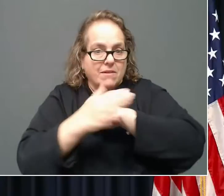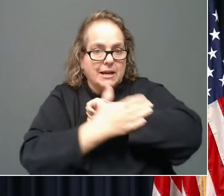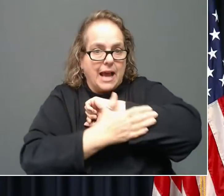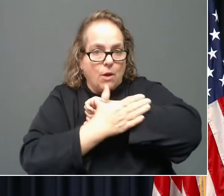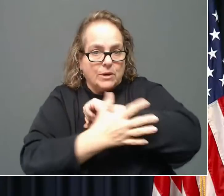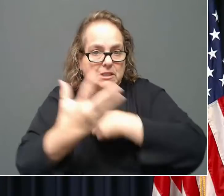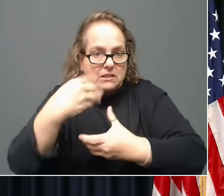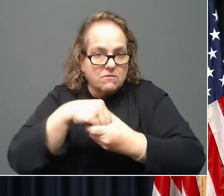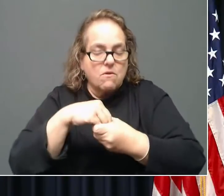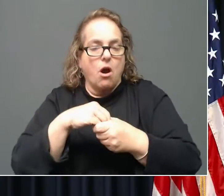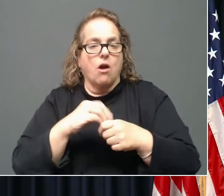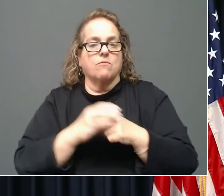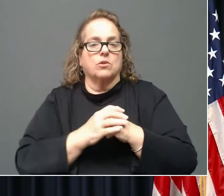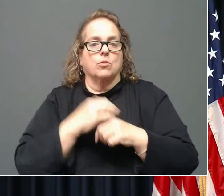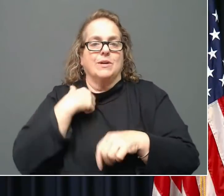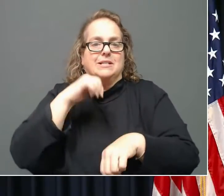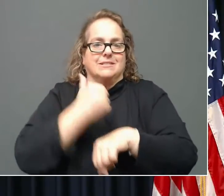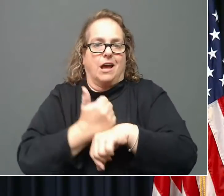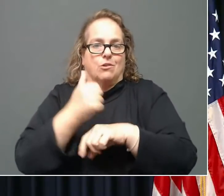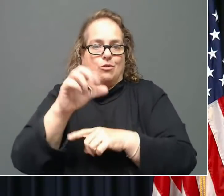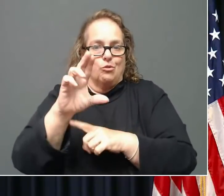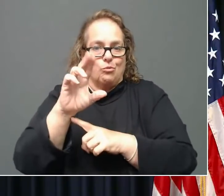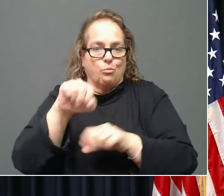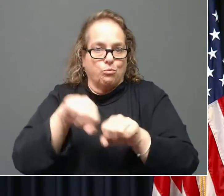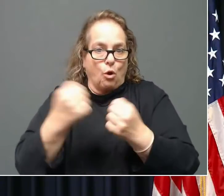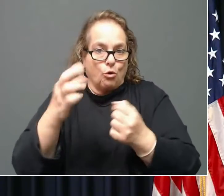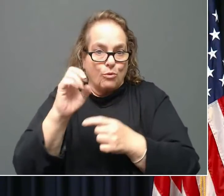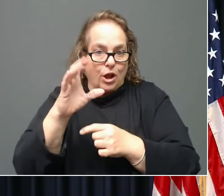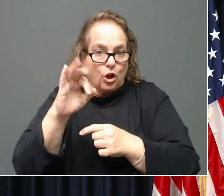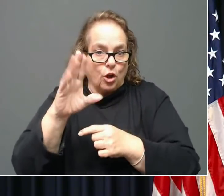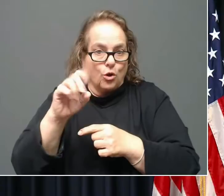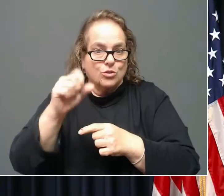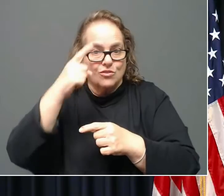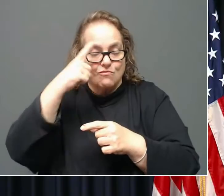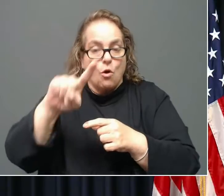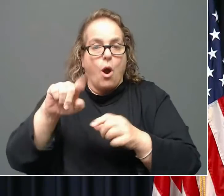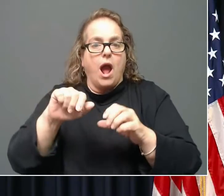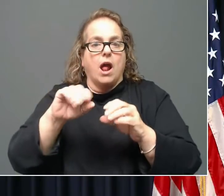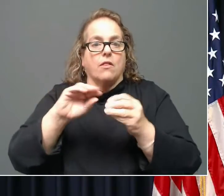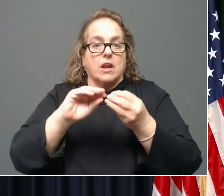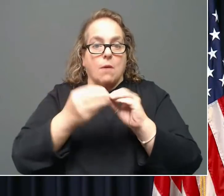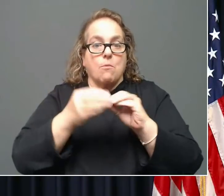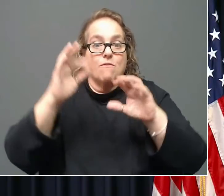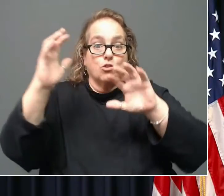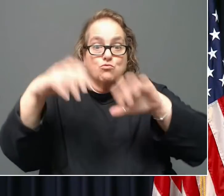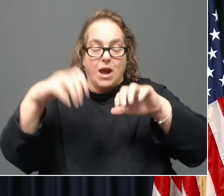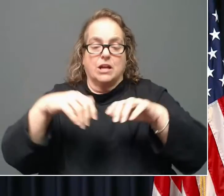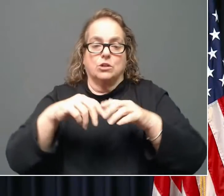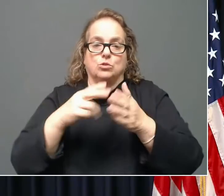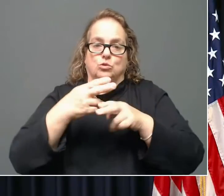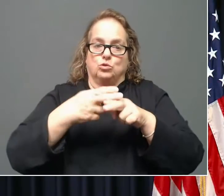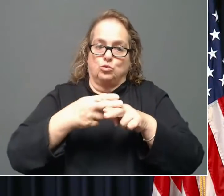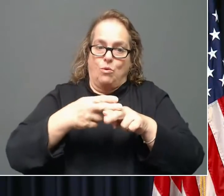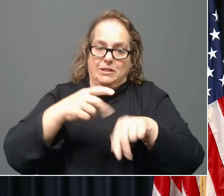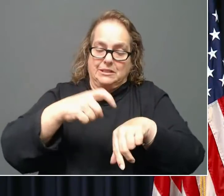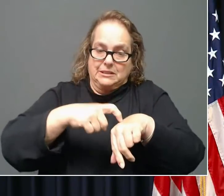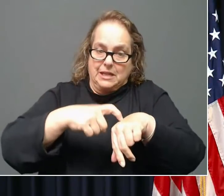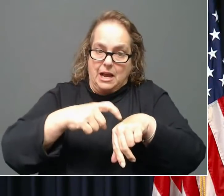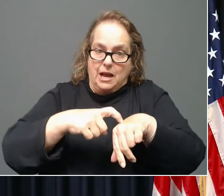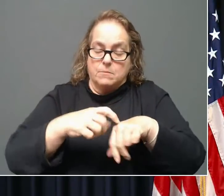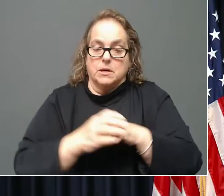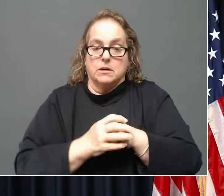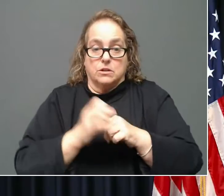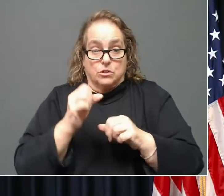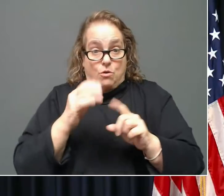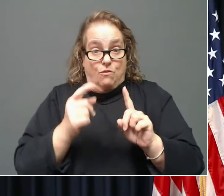the level of precipitation, the amount of rainfall in a short period of time. So the first slide I'd